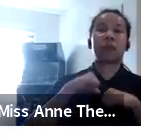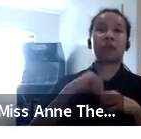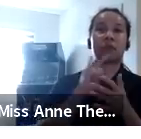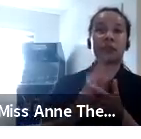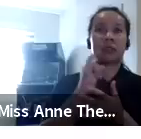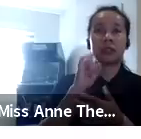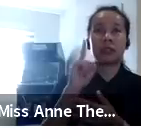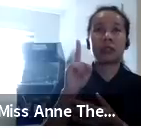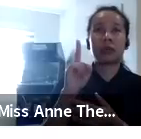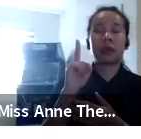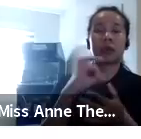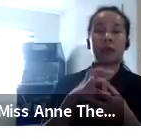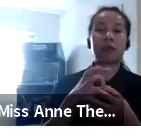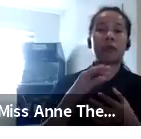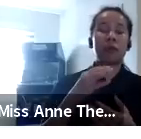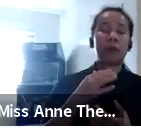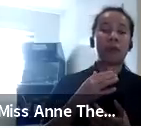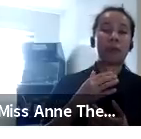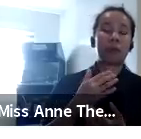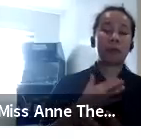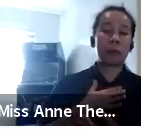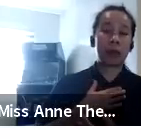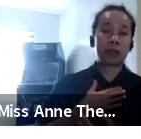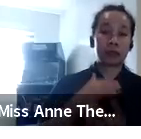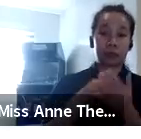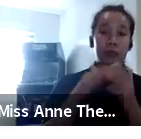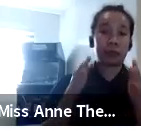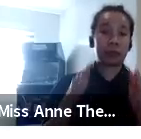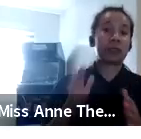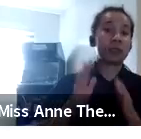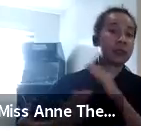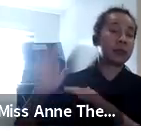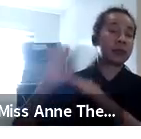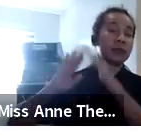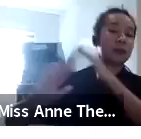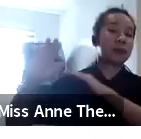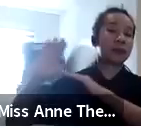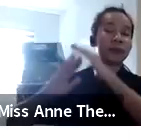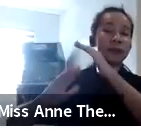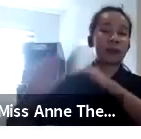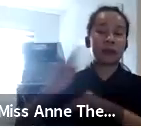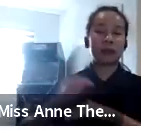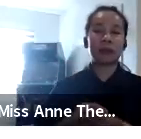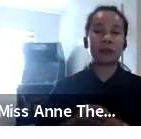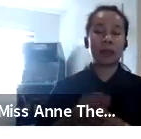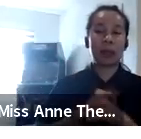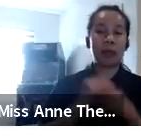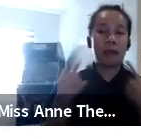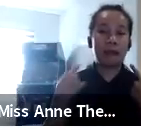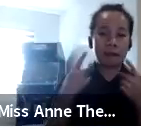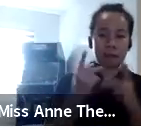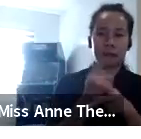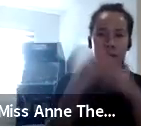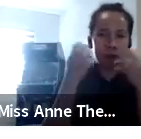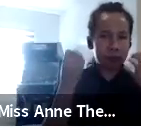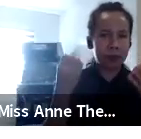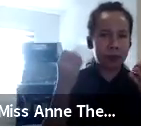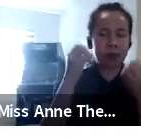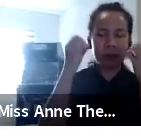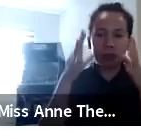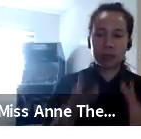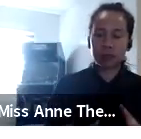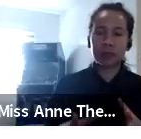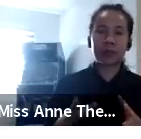of my students before. I, uh, I have produced many teachers, pharmacists,